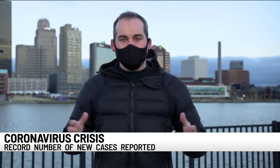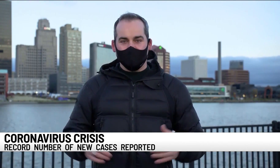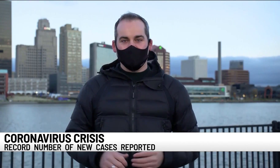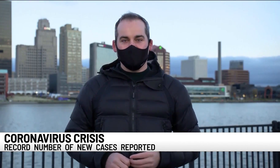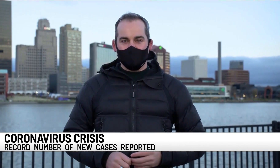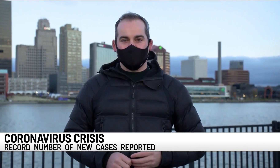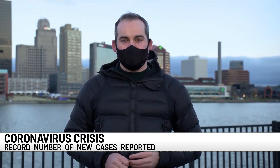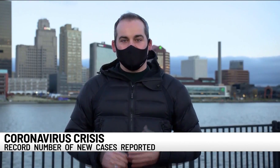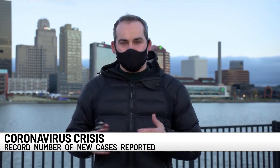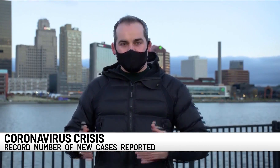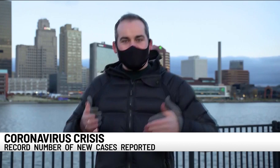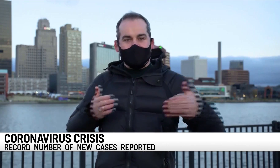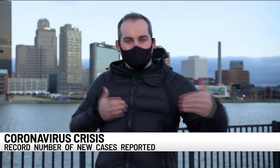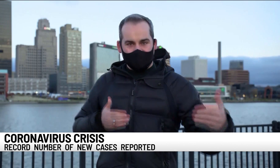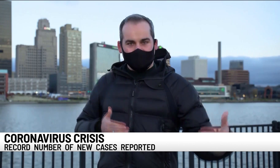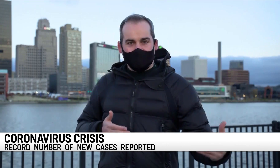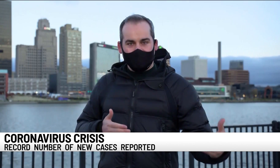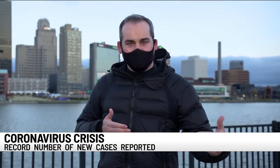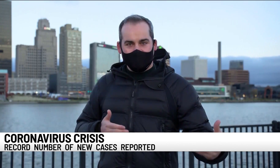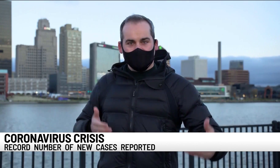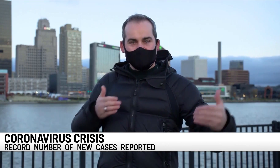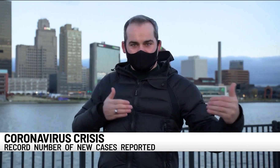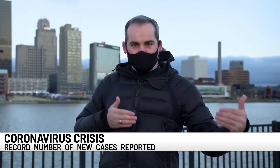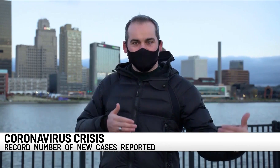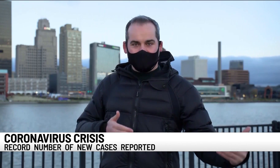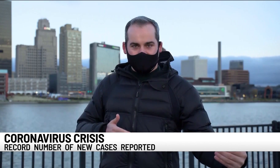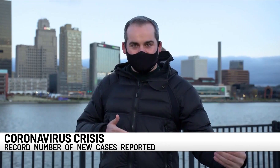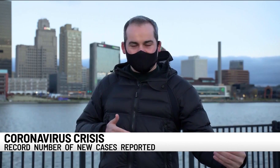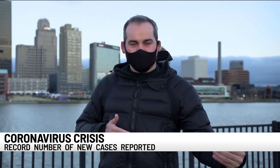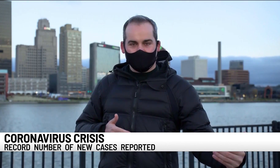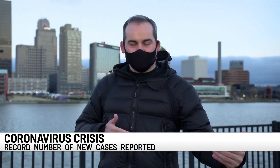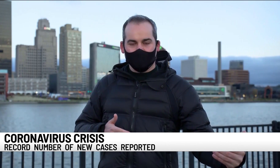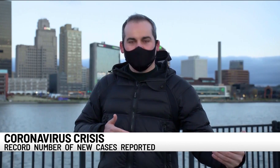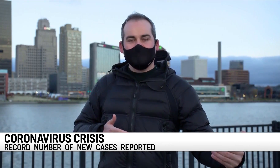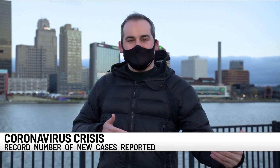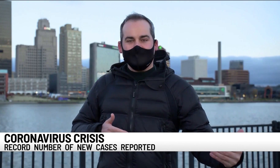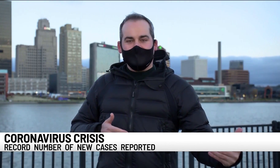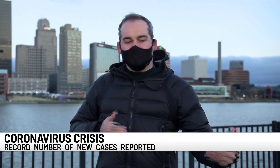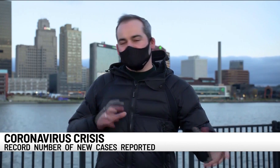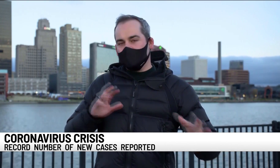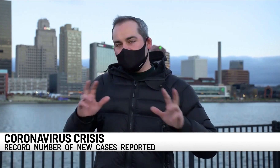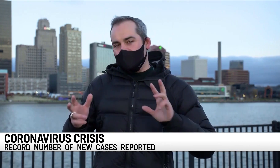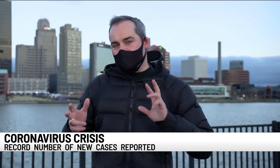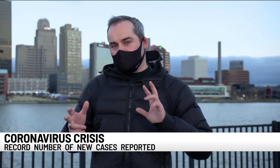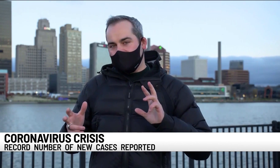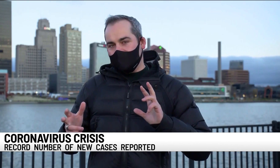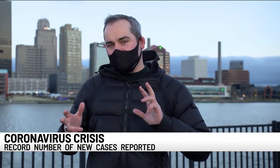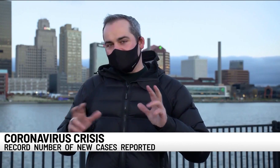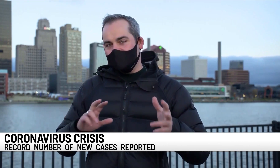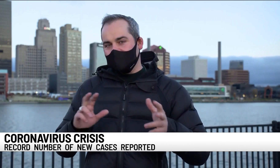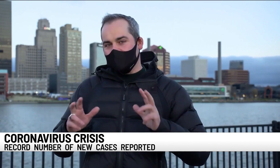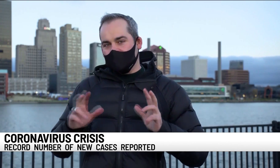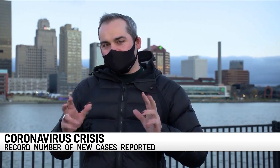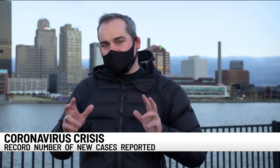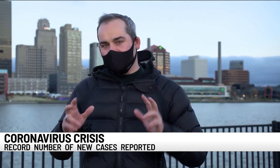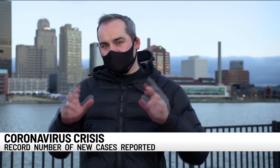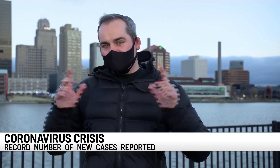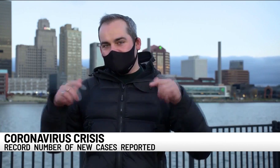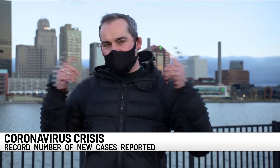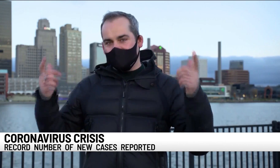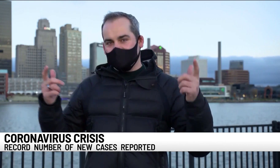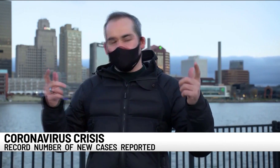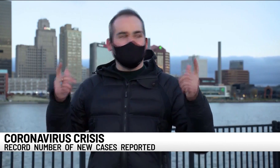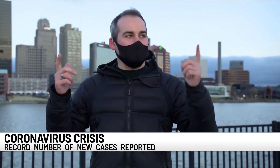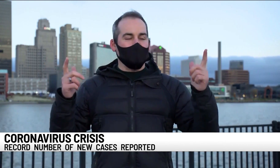all 8 go to visit mom, they're on the outside her glass of her room. And there's something about the mom seeing them all together